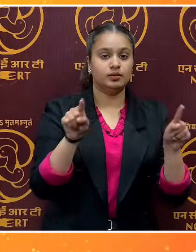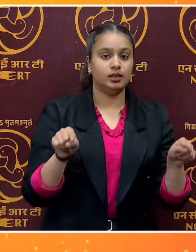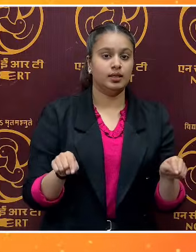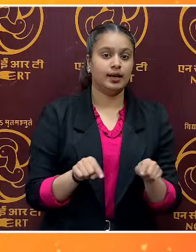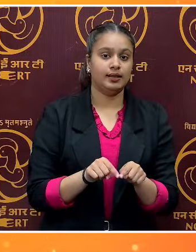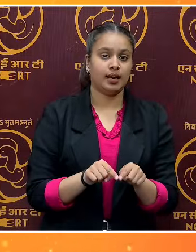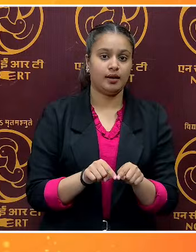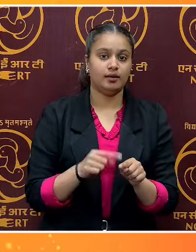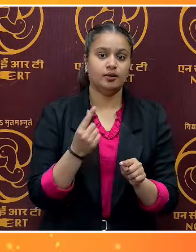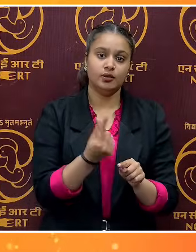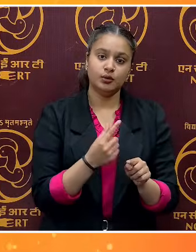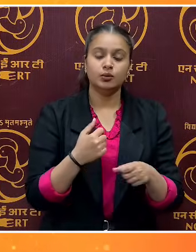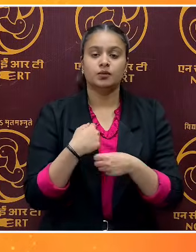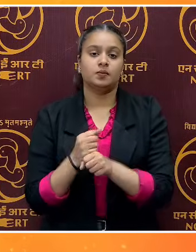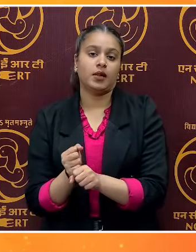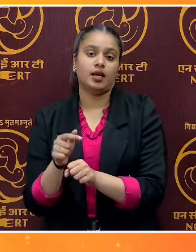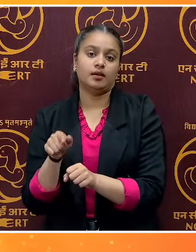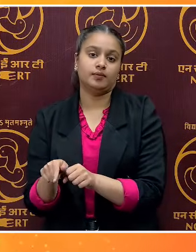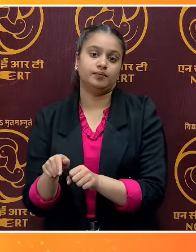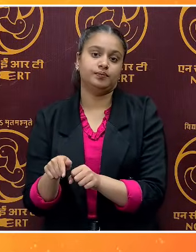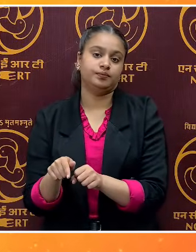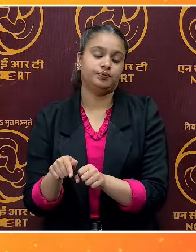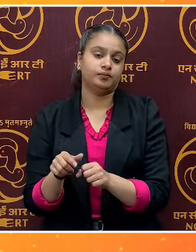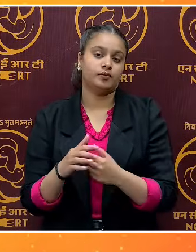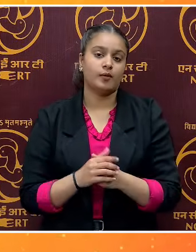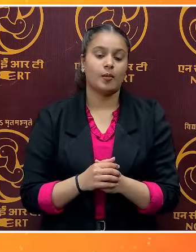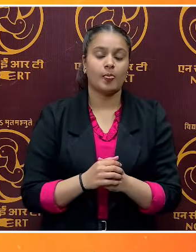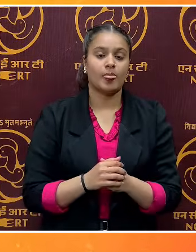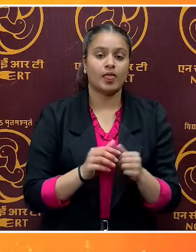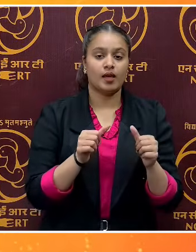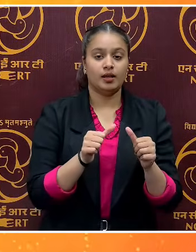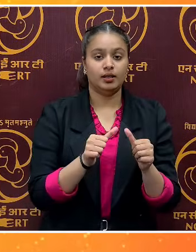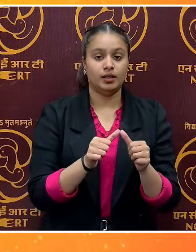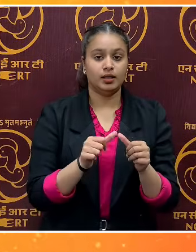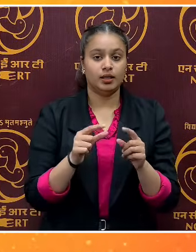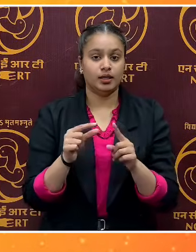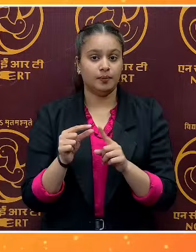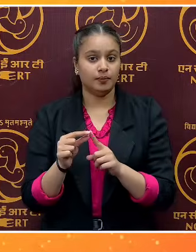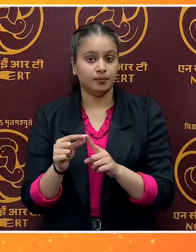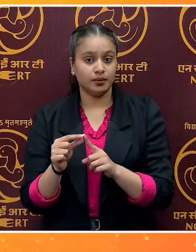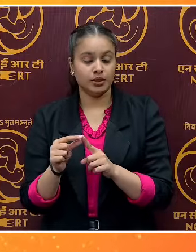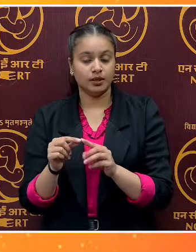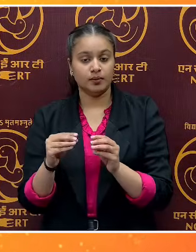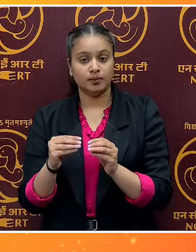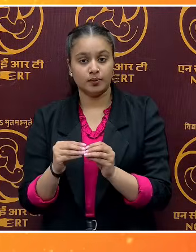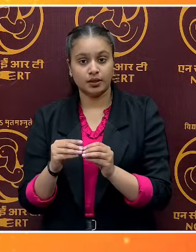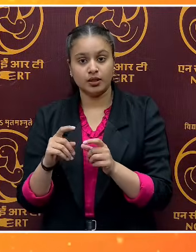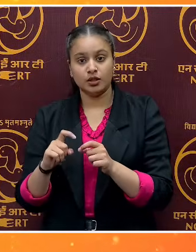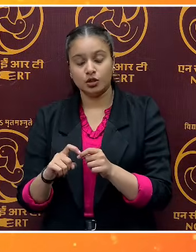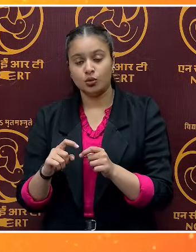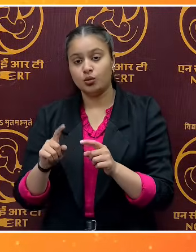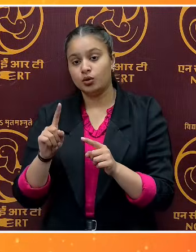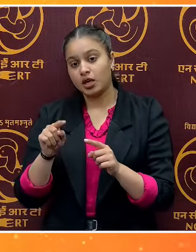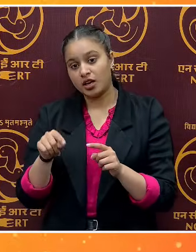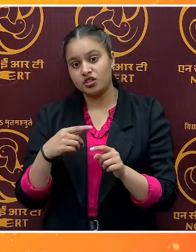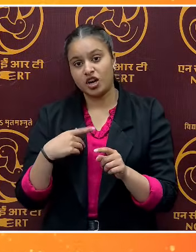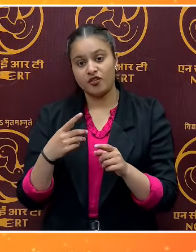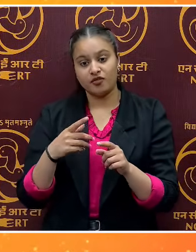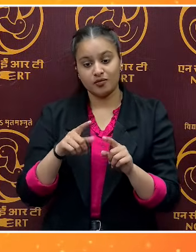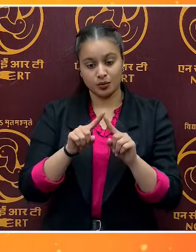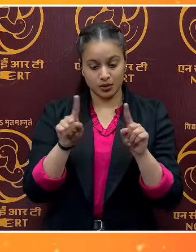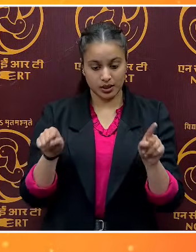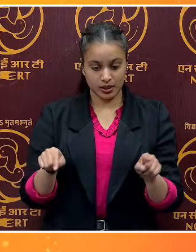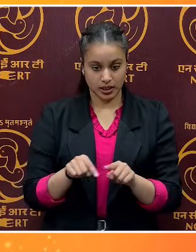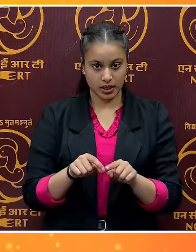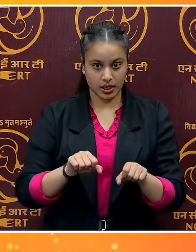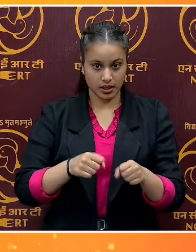in the beginning. So, AB, B dash, A dash is the required rectangle which is divided into 3 identical